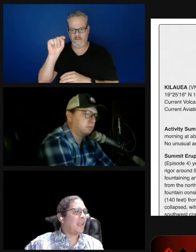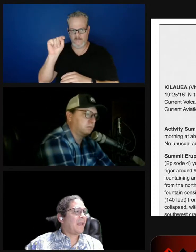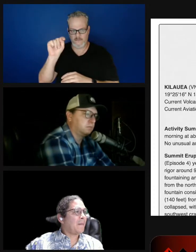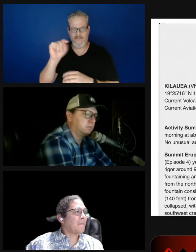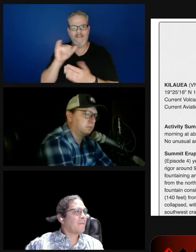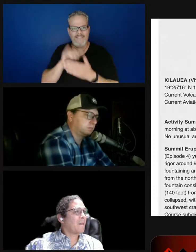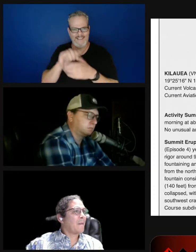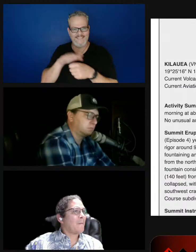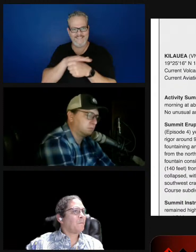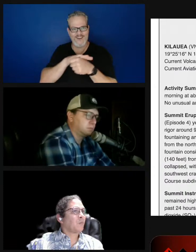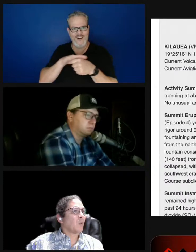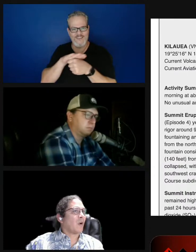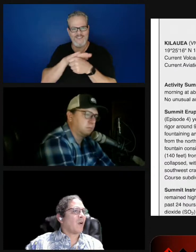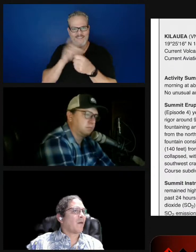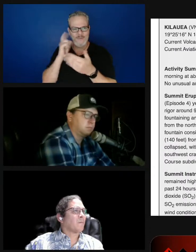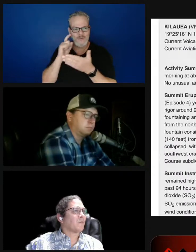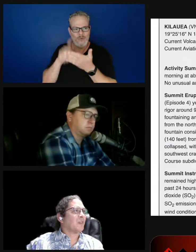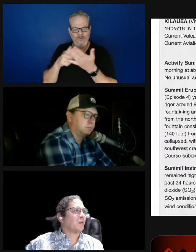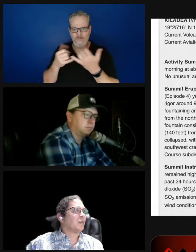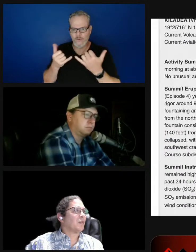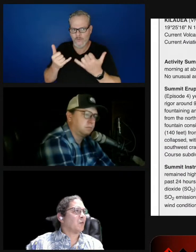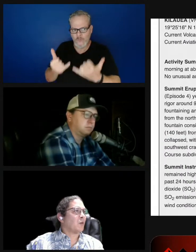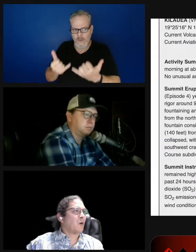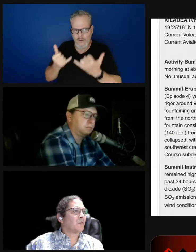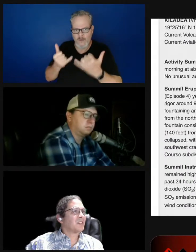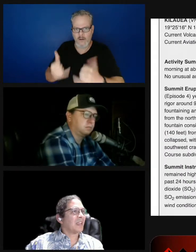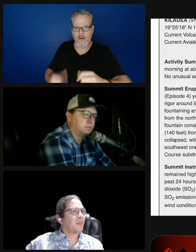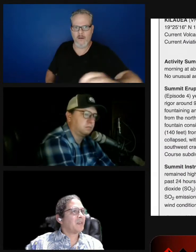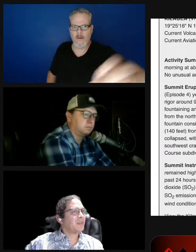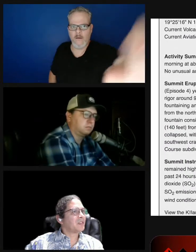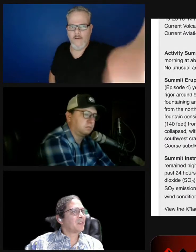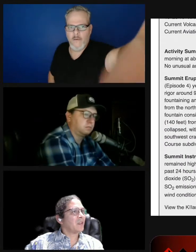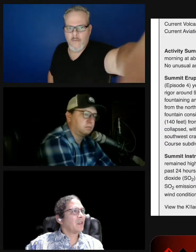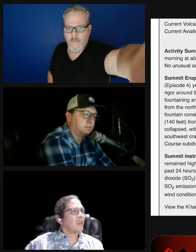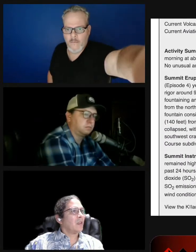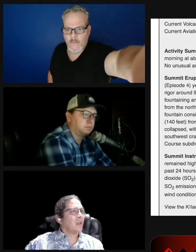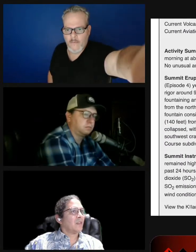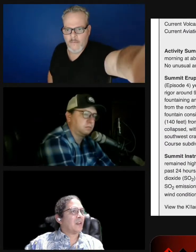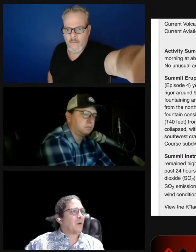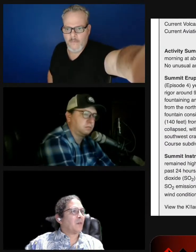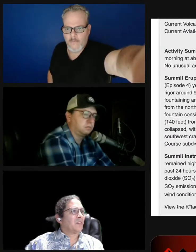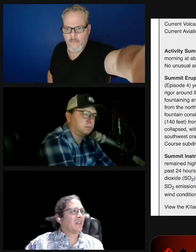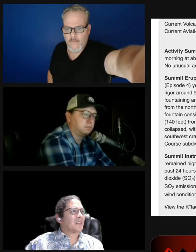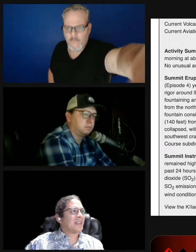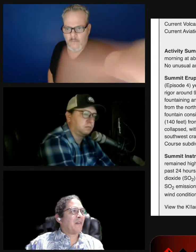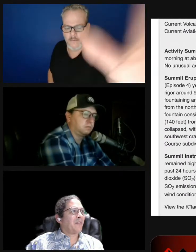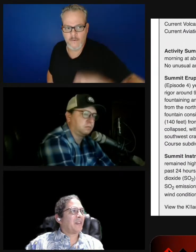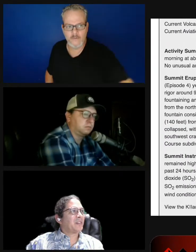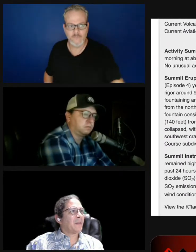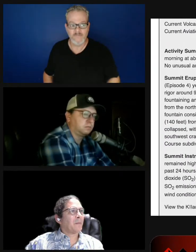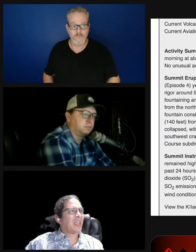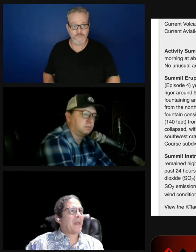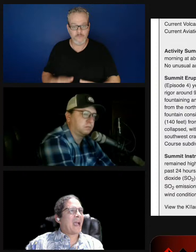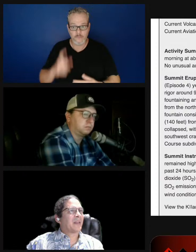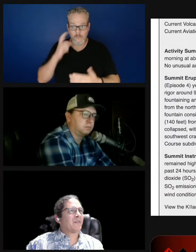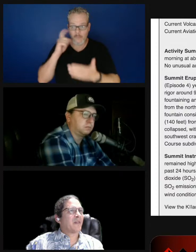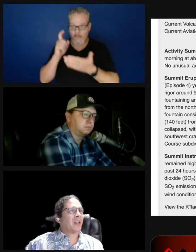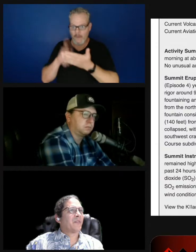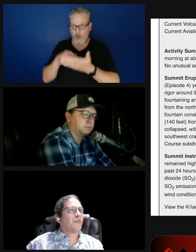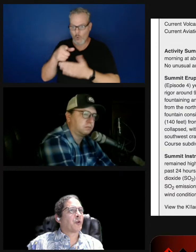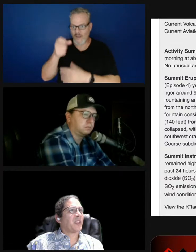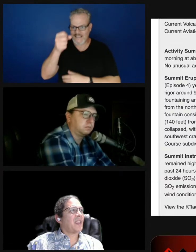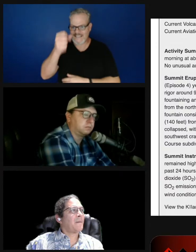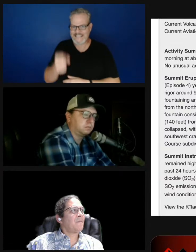then today, where they note all those same things. They know that the south vent became active